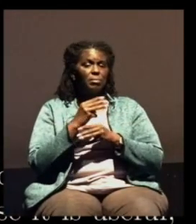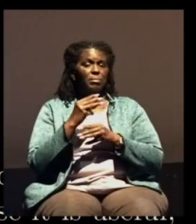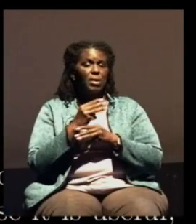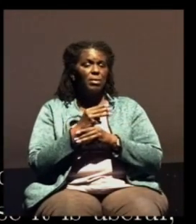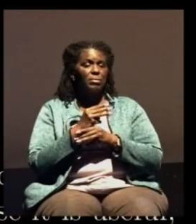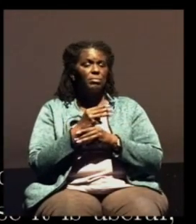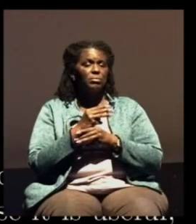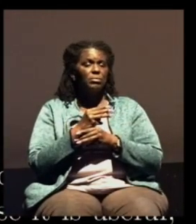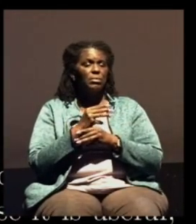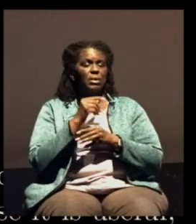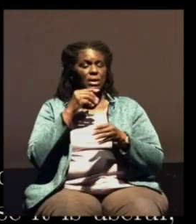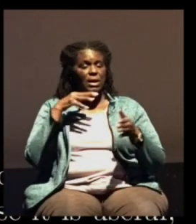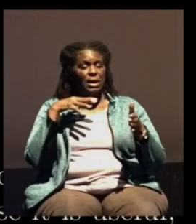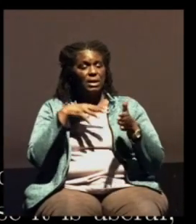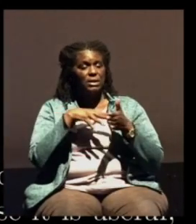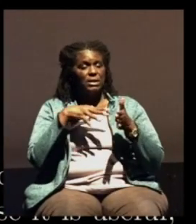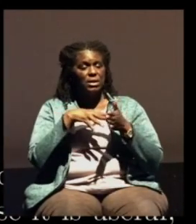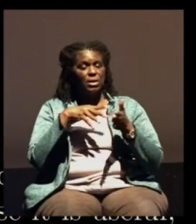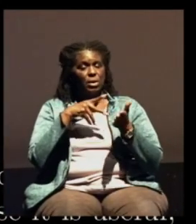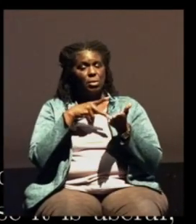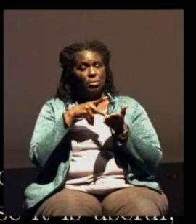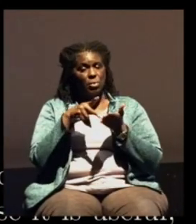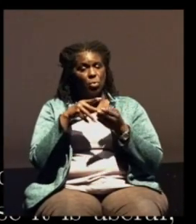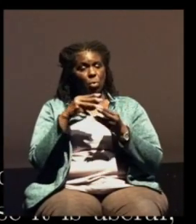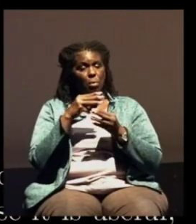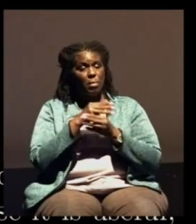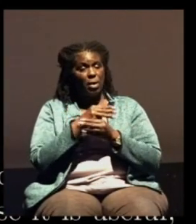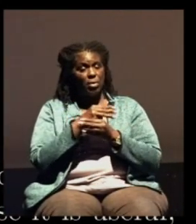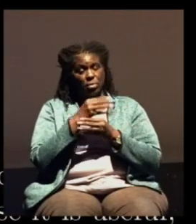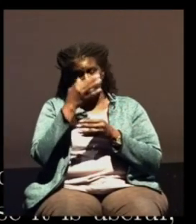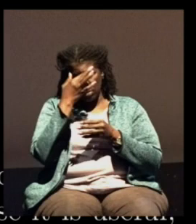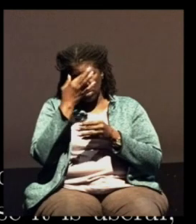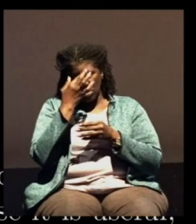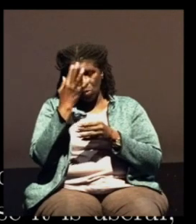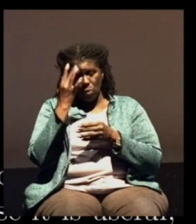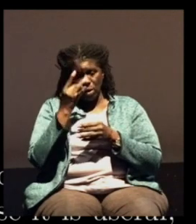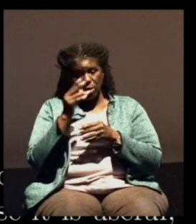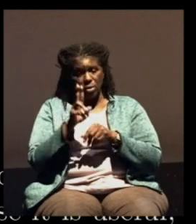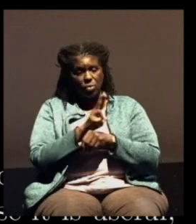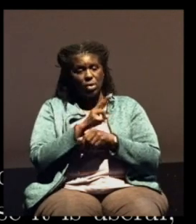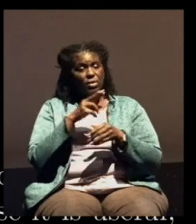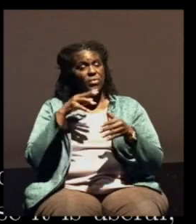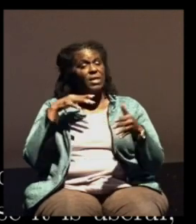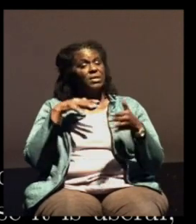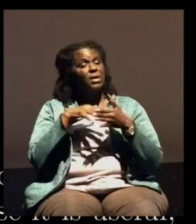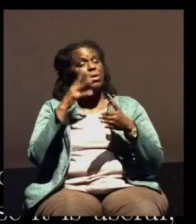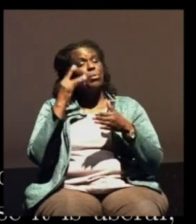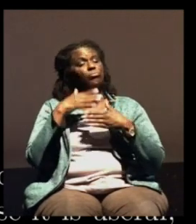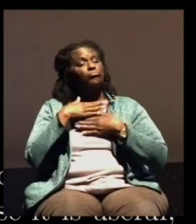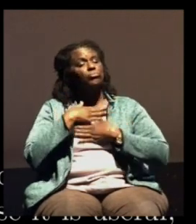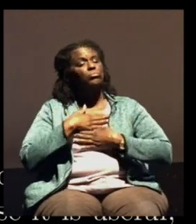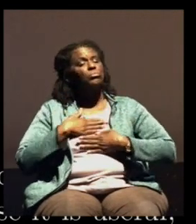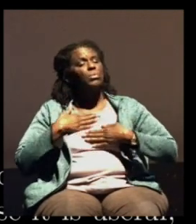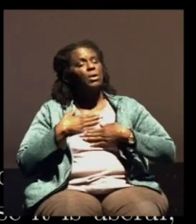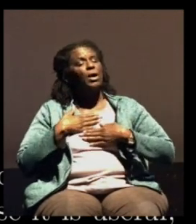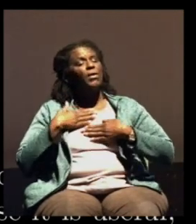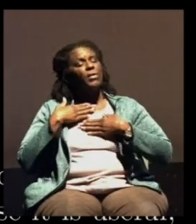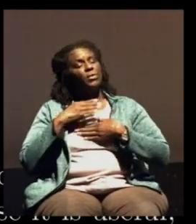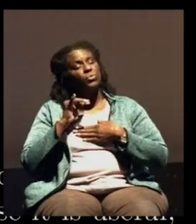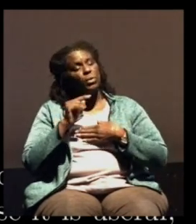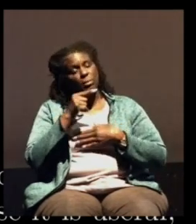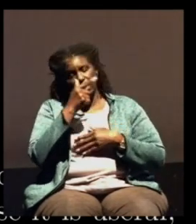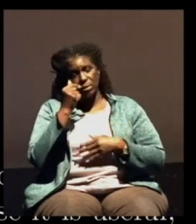does not study pure mathematics because it's useful. They study it because they delight in it, and they delight in it because it's beautiful."